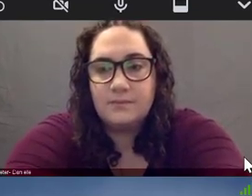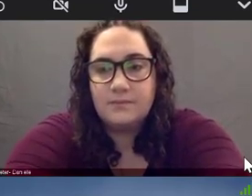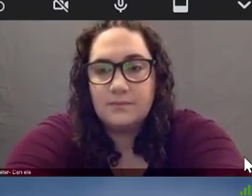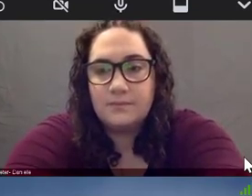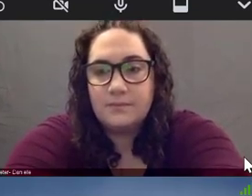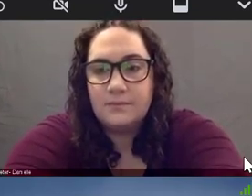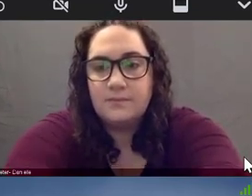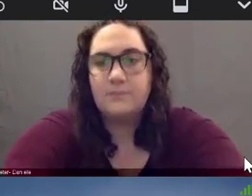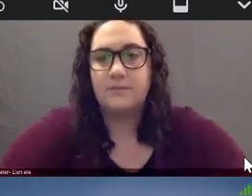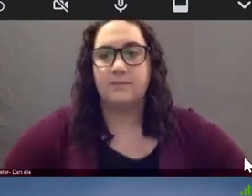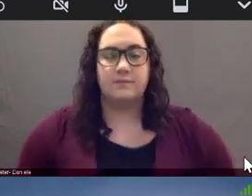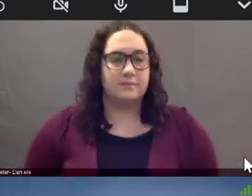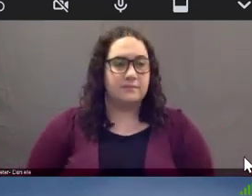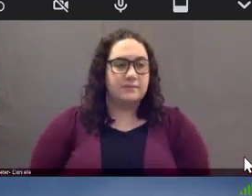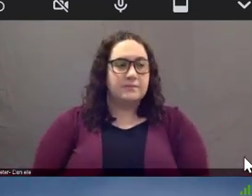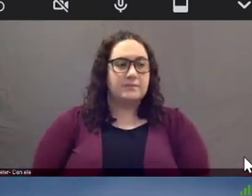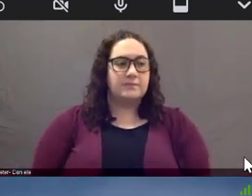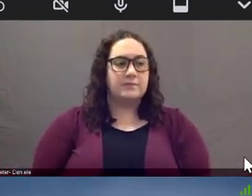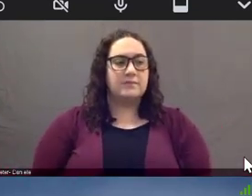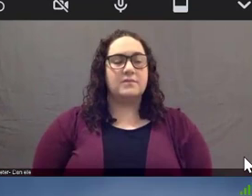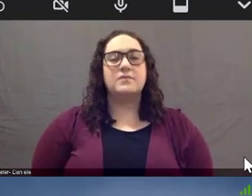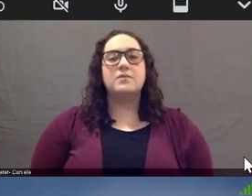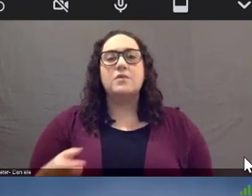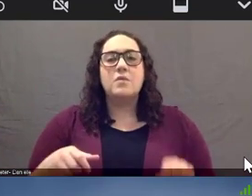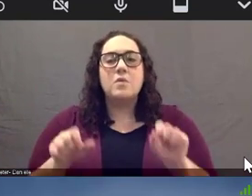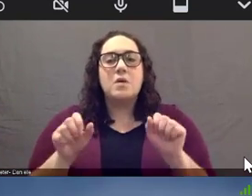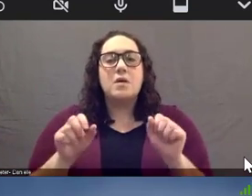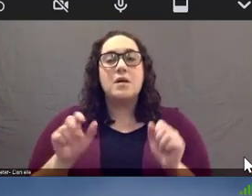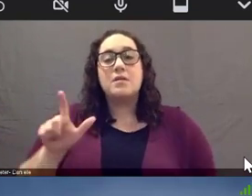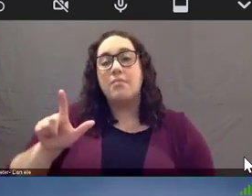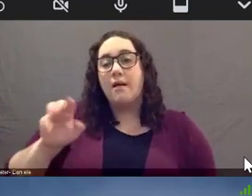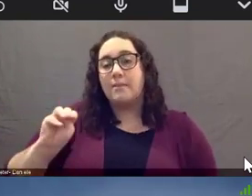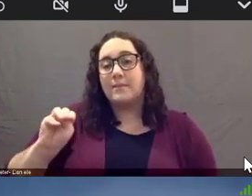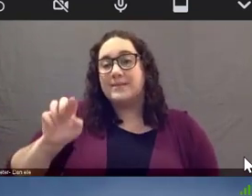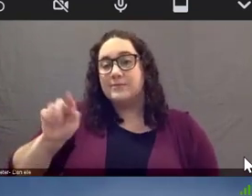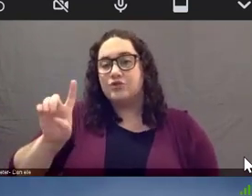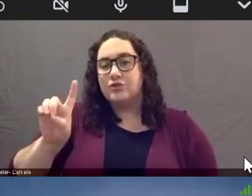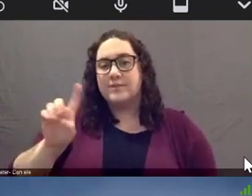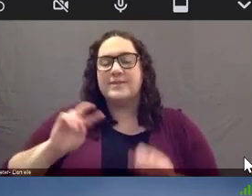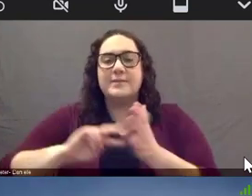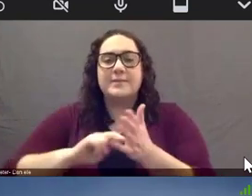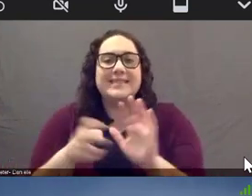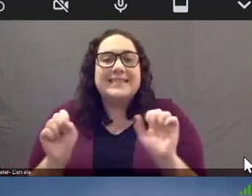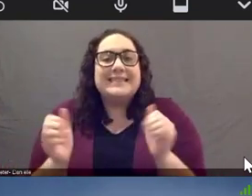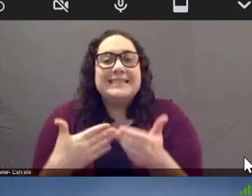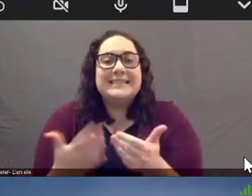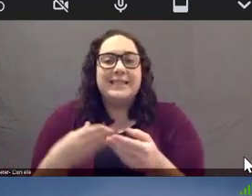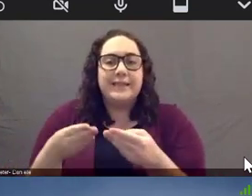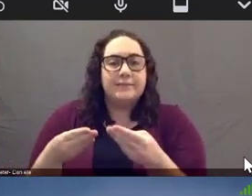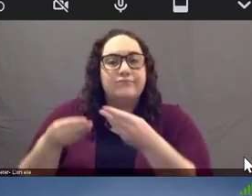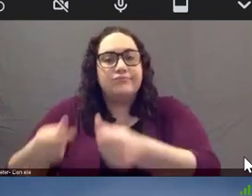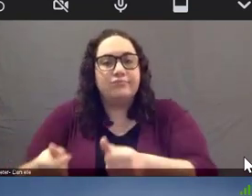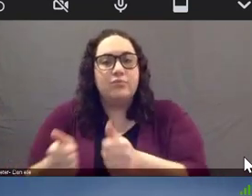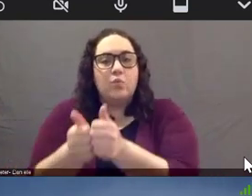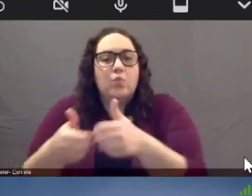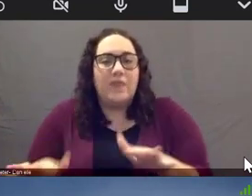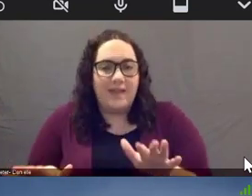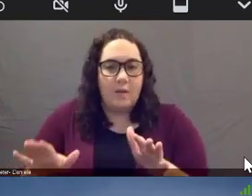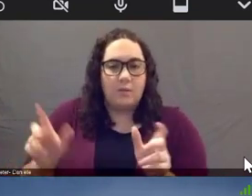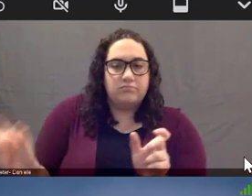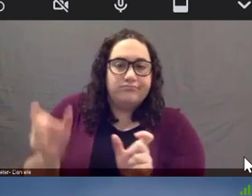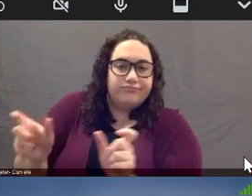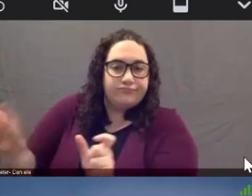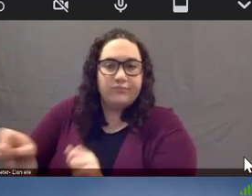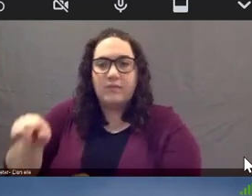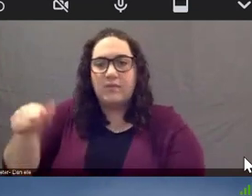at least without using a correction factor or a fudge factor. So here, the answer that we want is